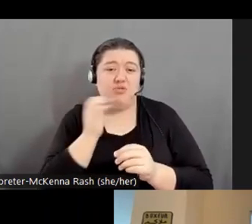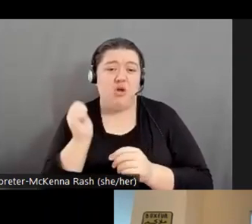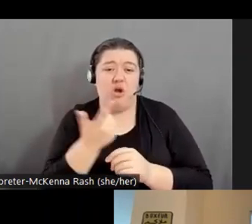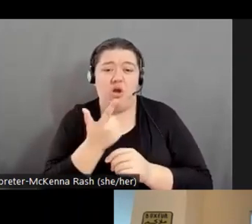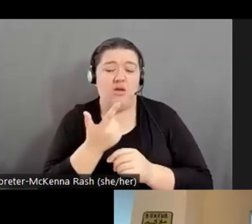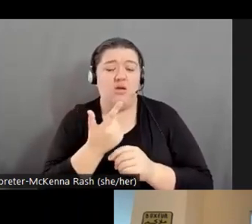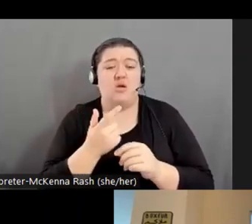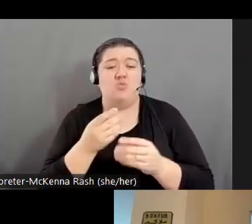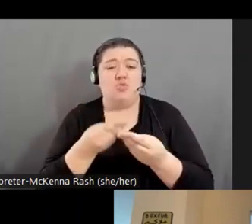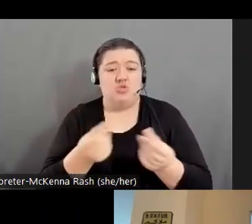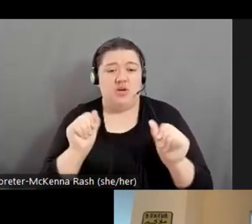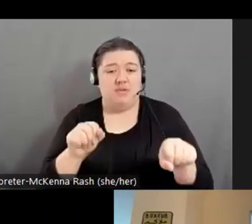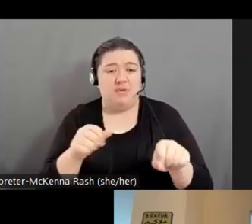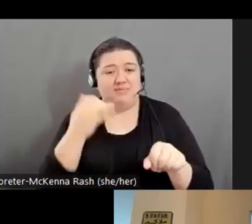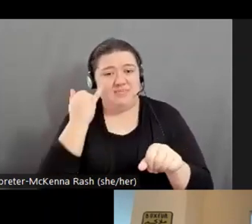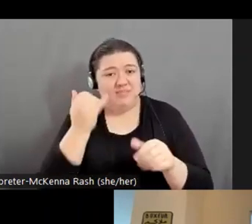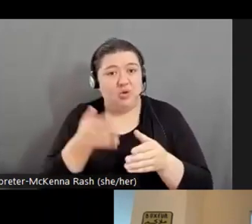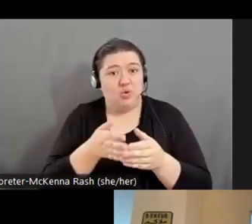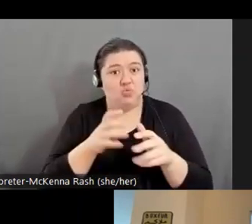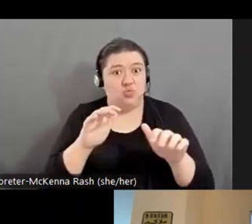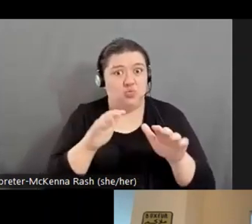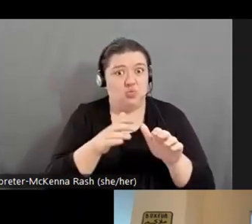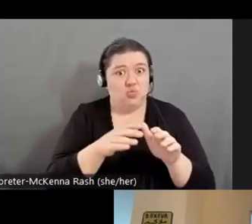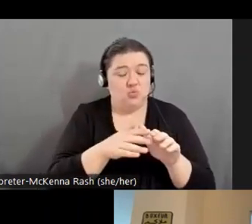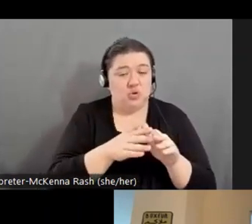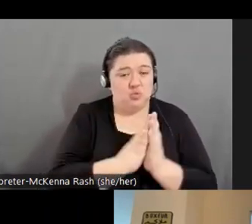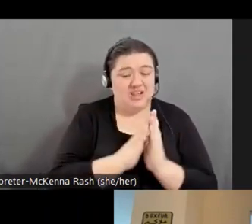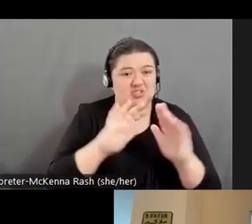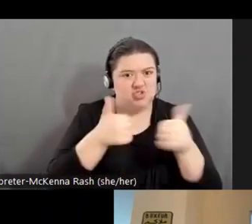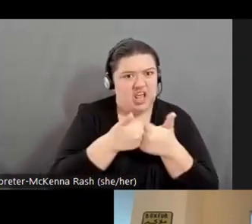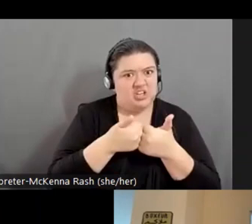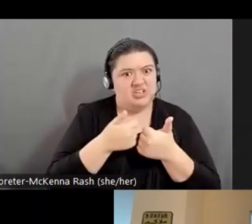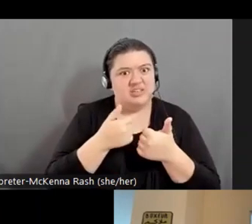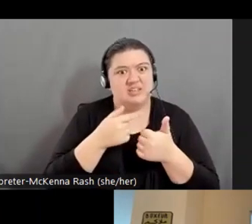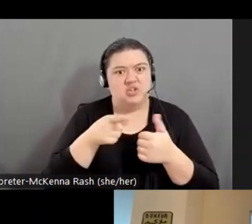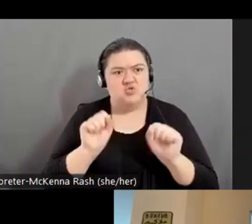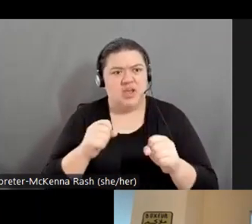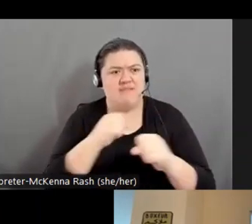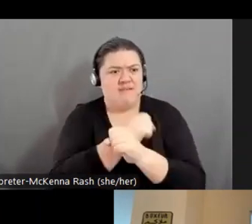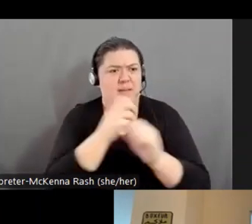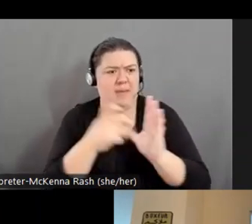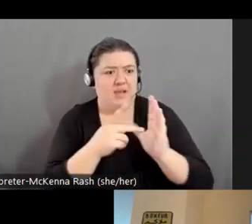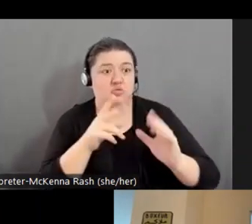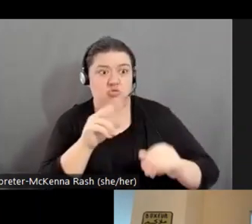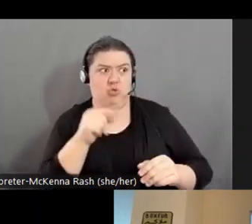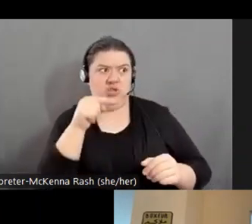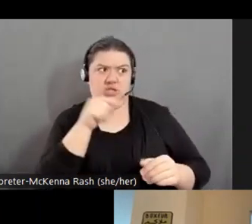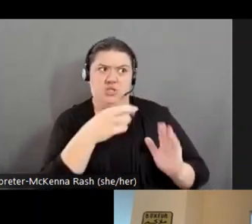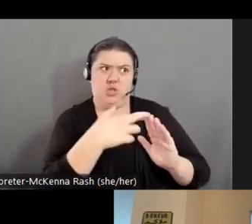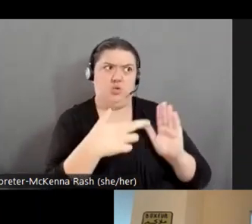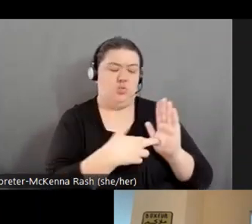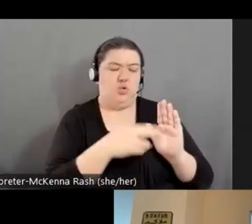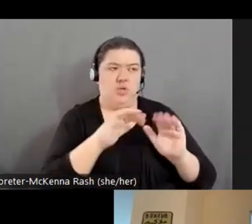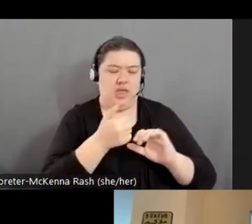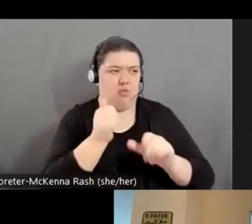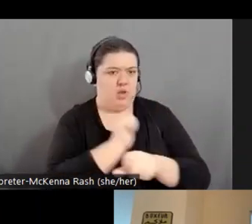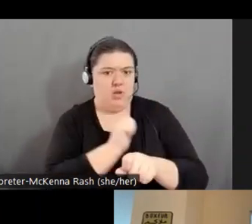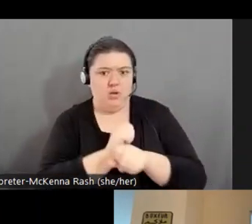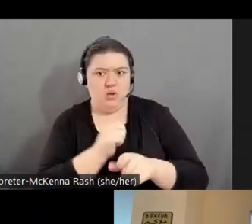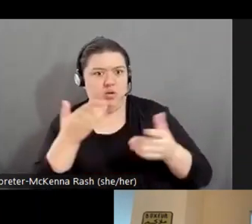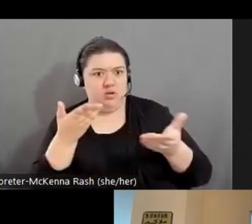If a request for evidence challenges it, you can almost always fight back and say like, no, look, this is what you guys say. This is how the rules are supposed to work.